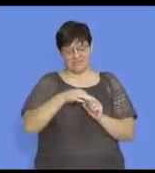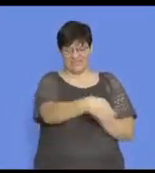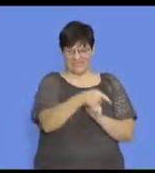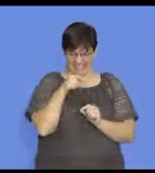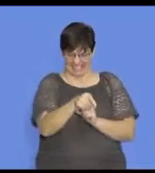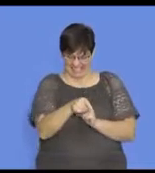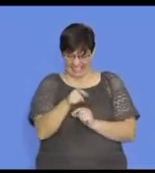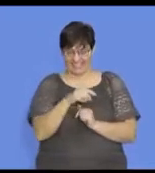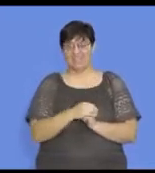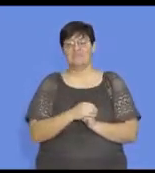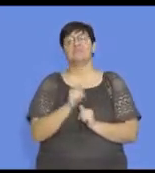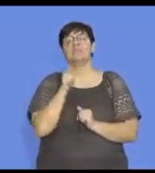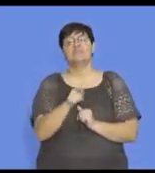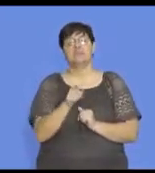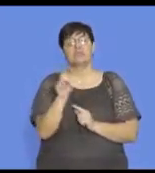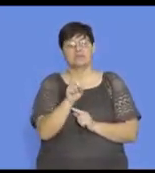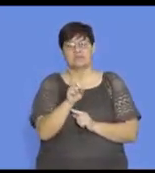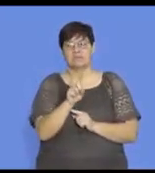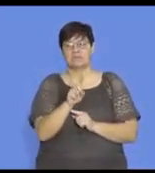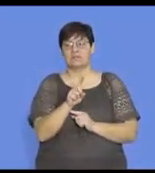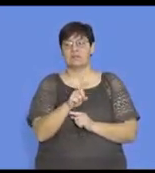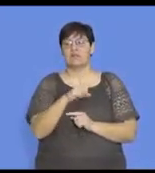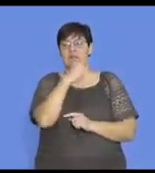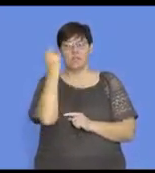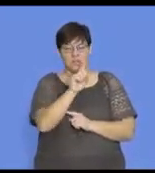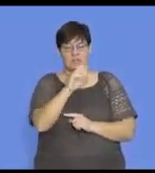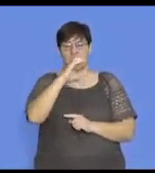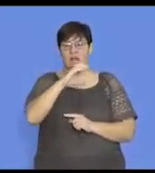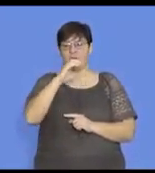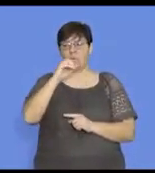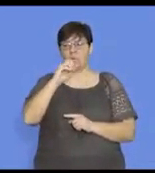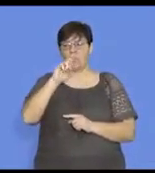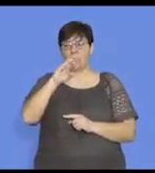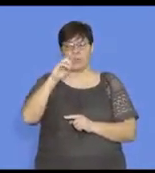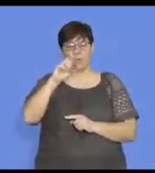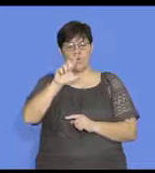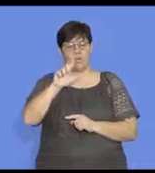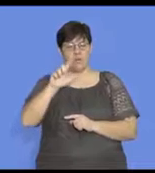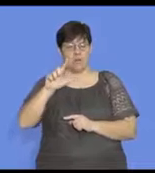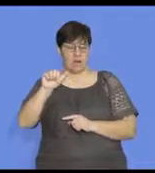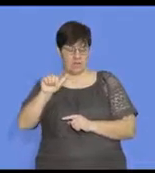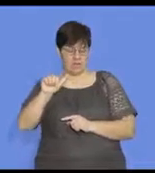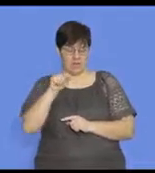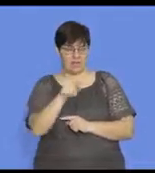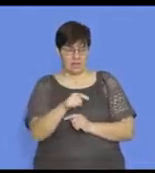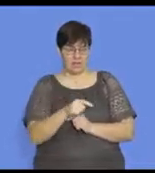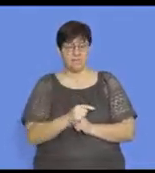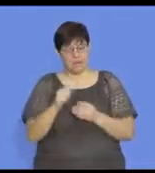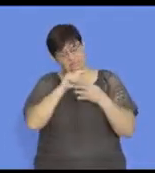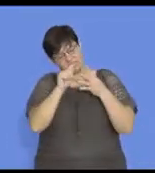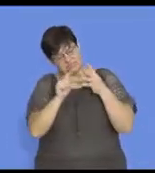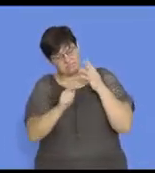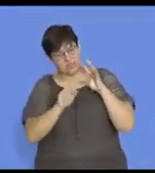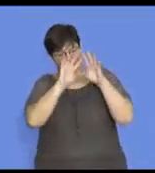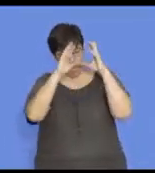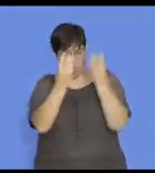the petals as a corolla of petals. So it's like, all right, a term saying all the petals at